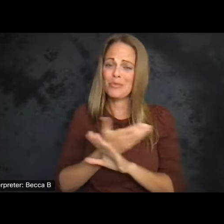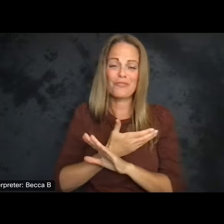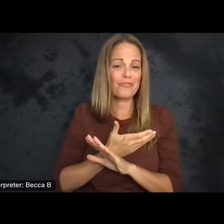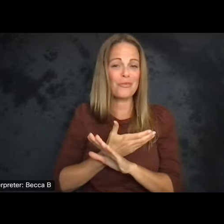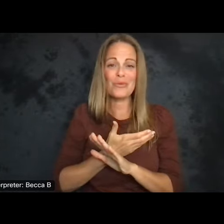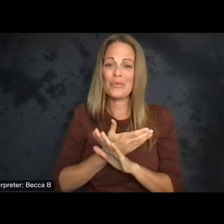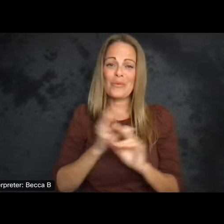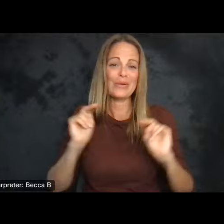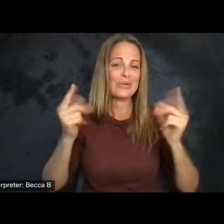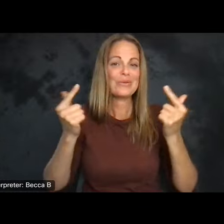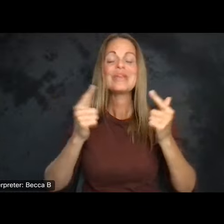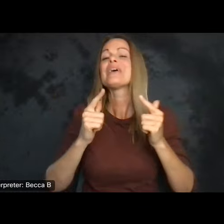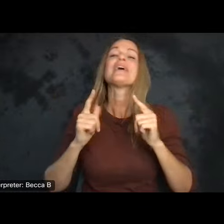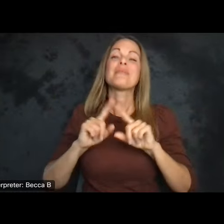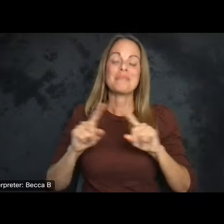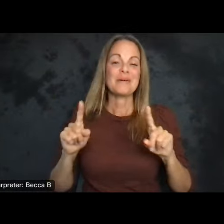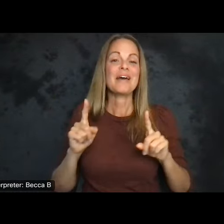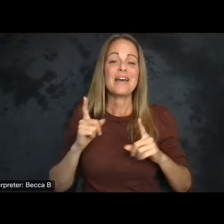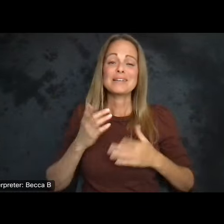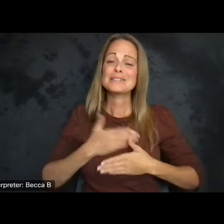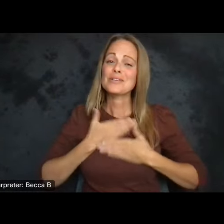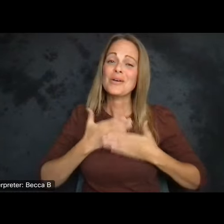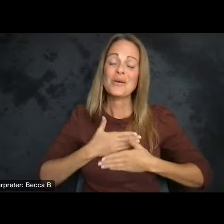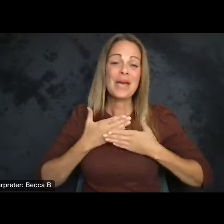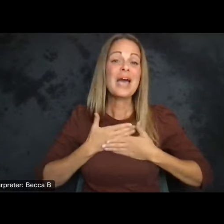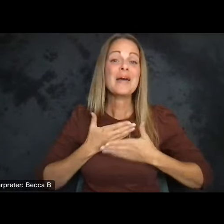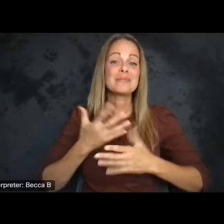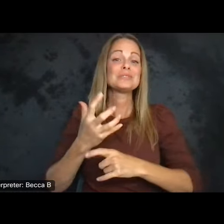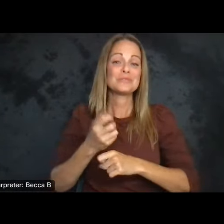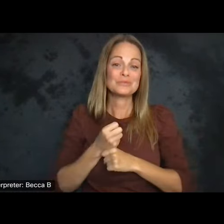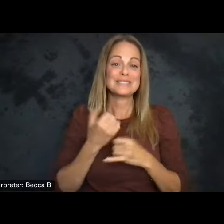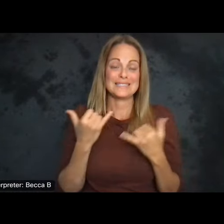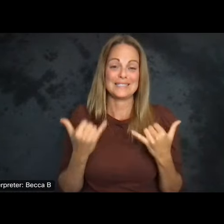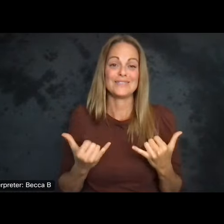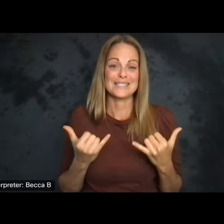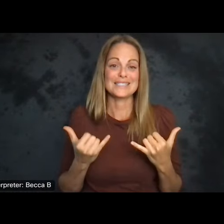sprint grant, and so.